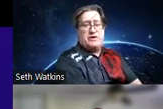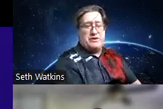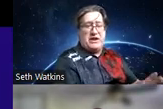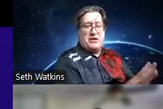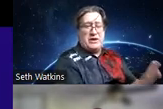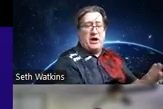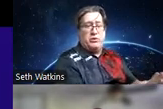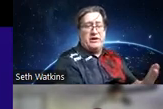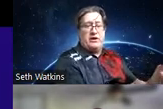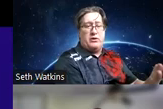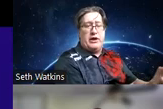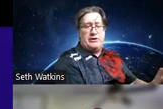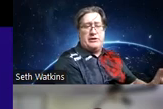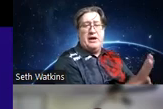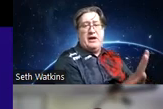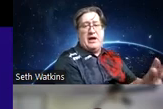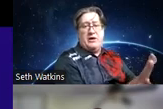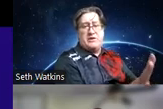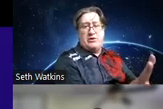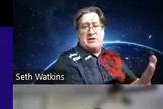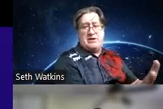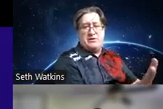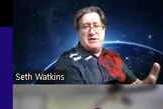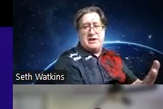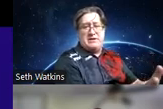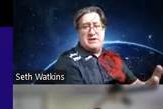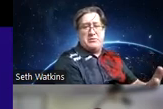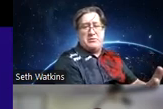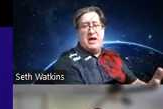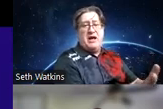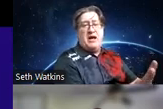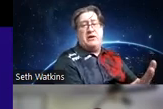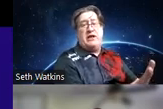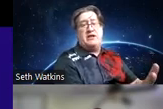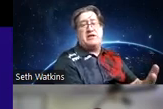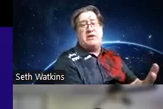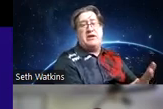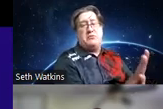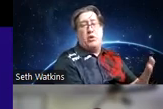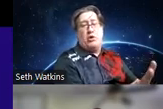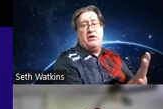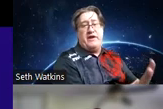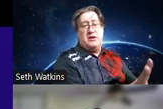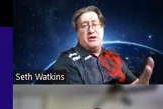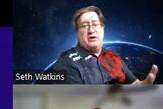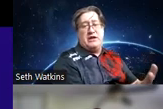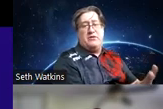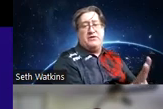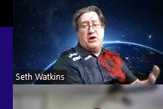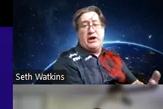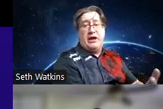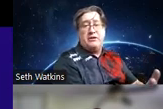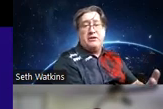those things would help with care coordination and also crisis services at the same time. And there needs to be more availability